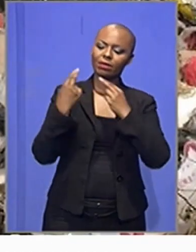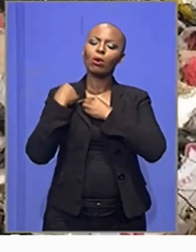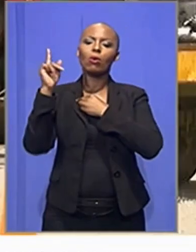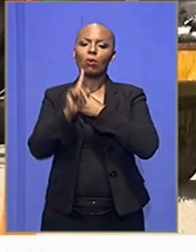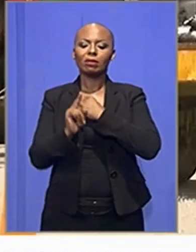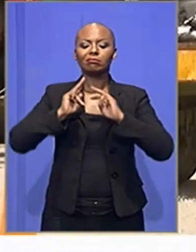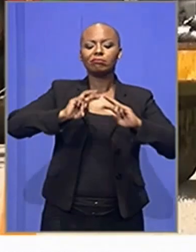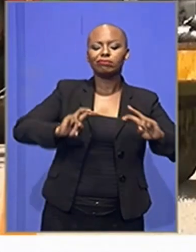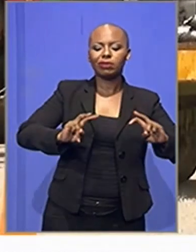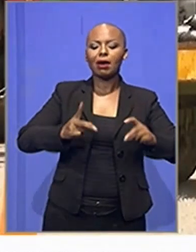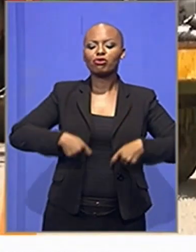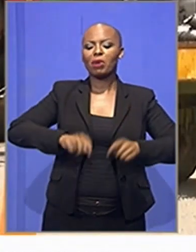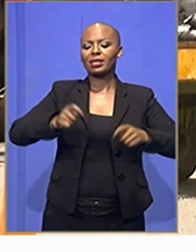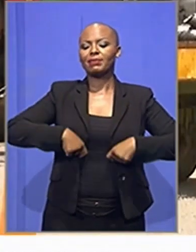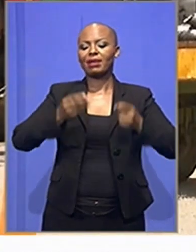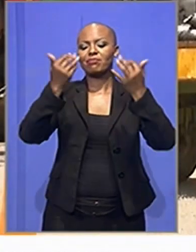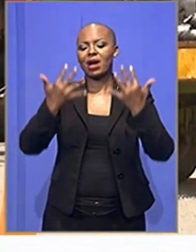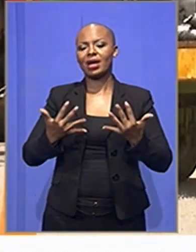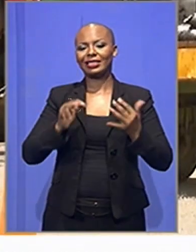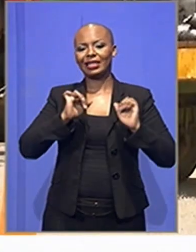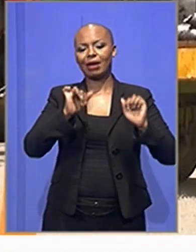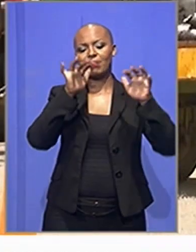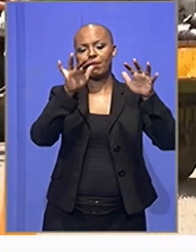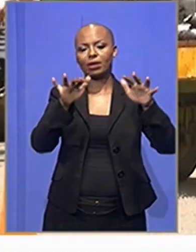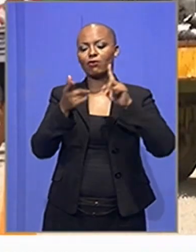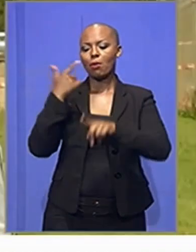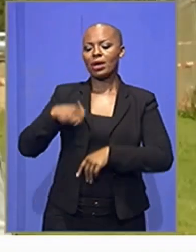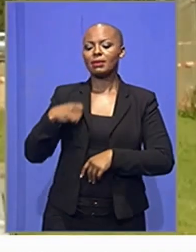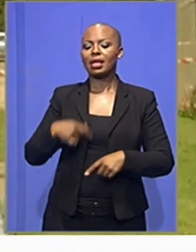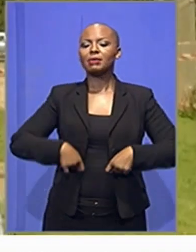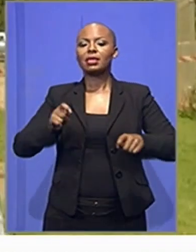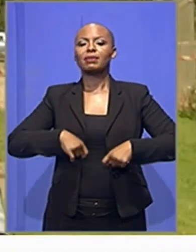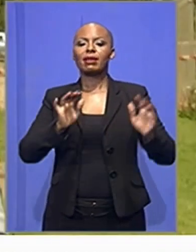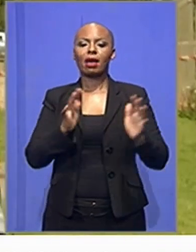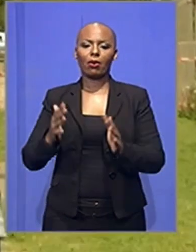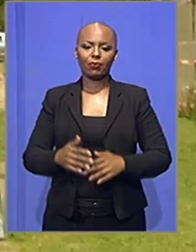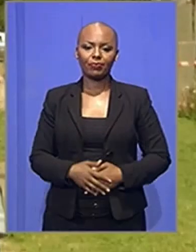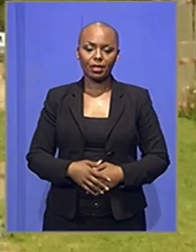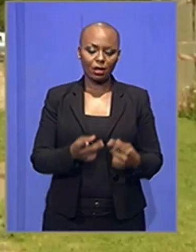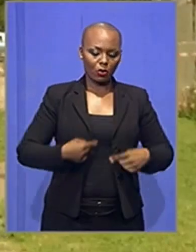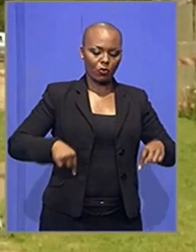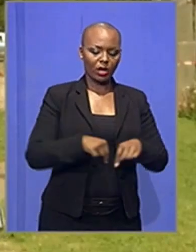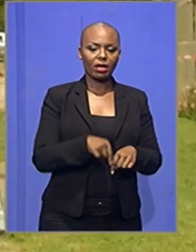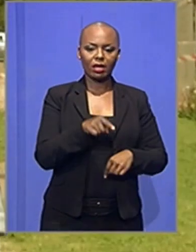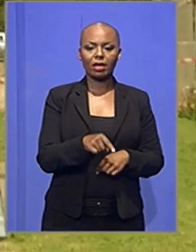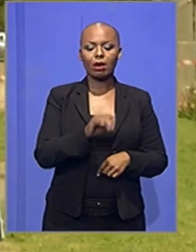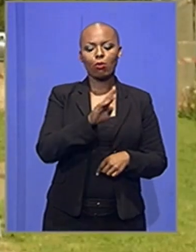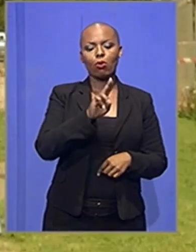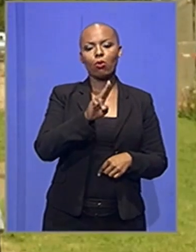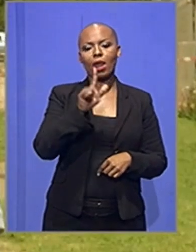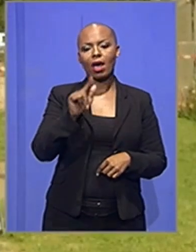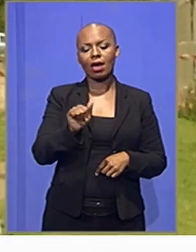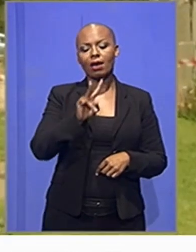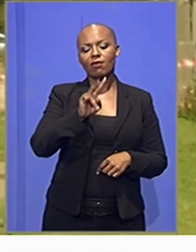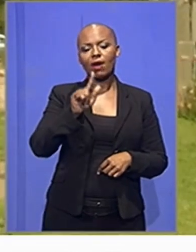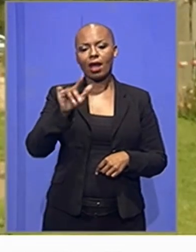tsa setjhaba di sebediswang ka teng ke masepala. Re thusa ka di-dustbin like se Vulavala Group, and then re